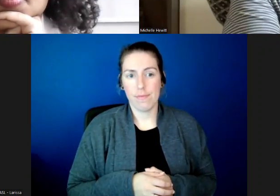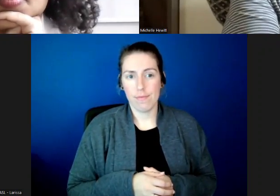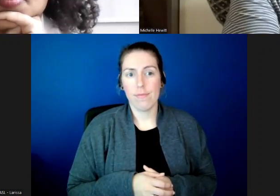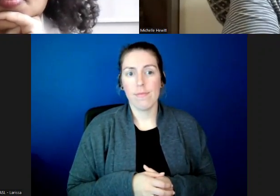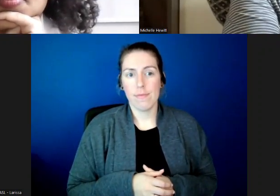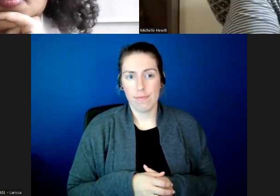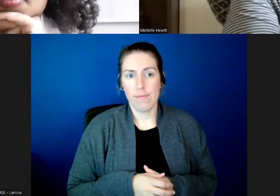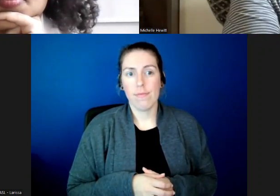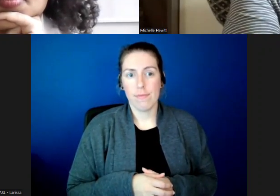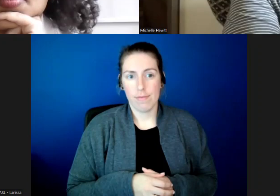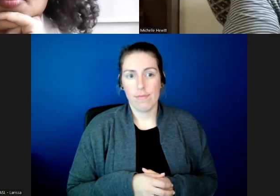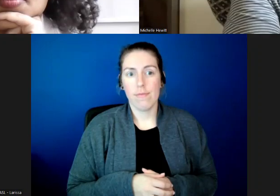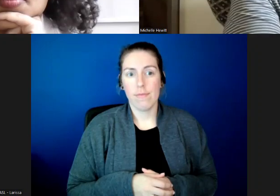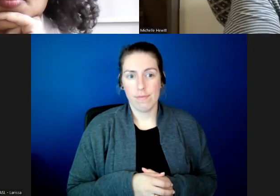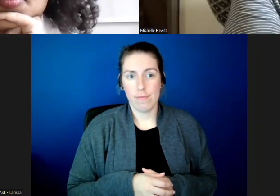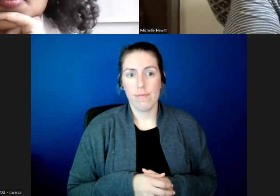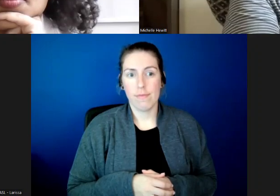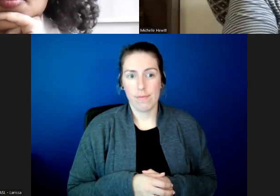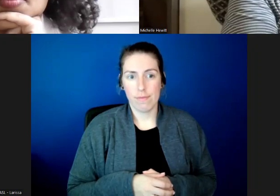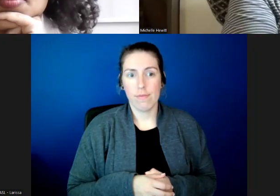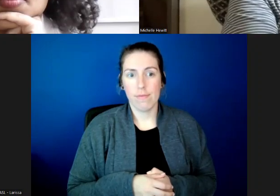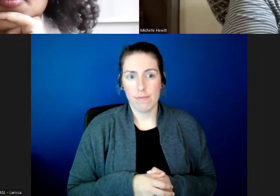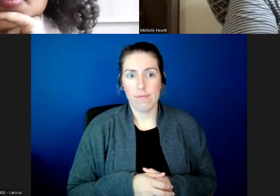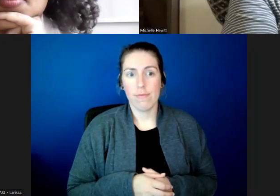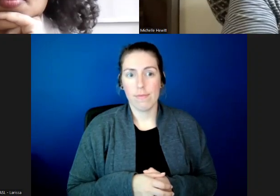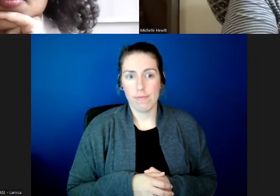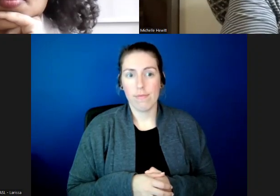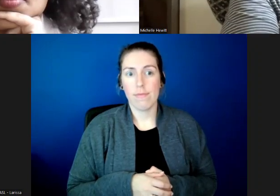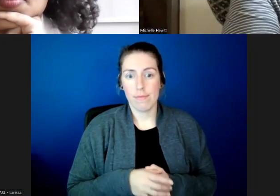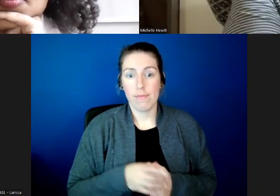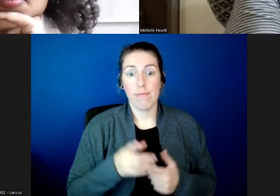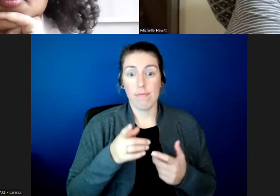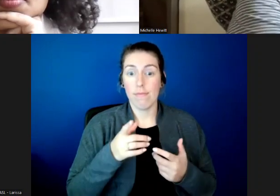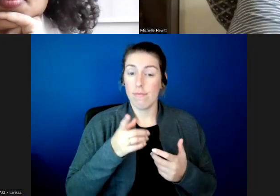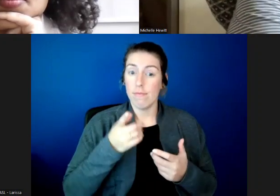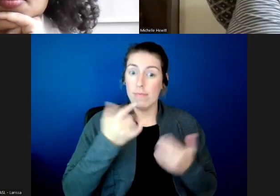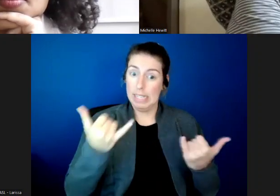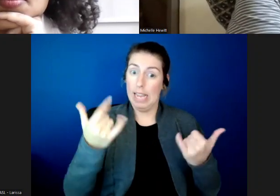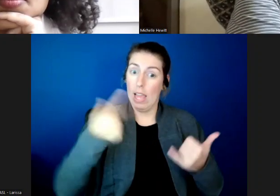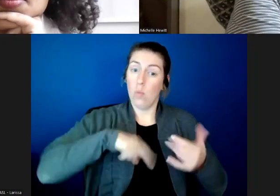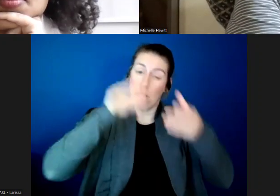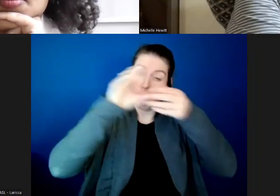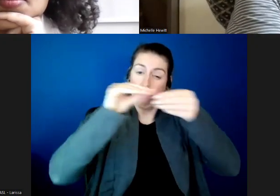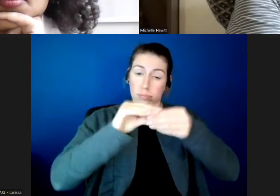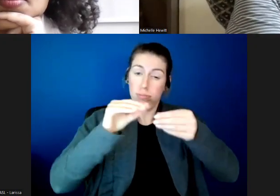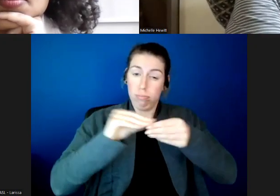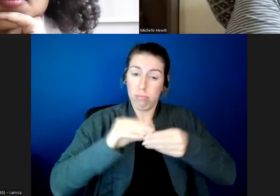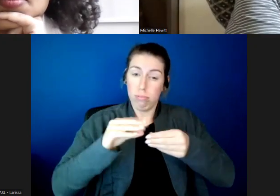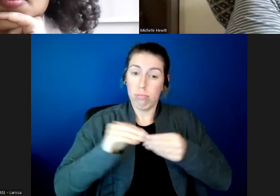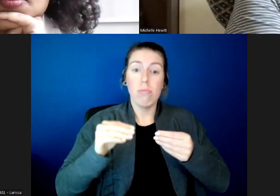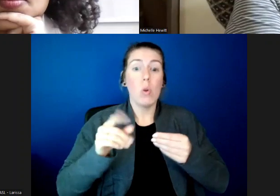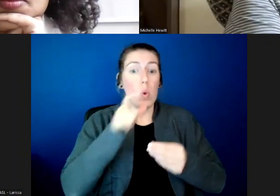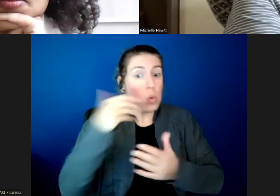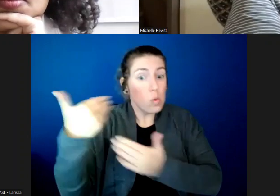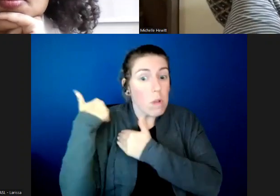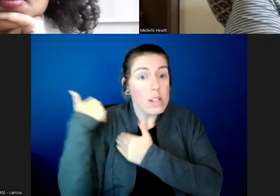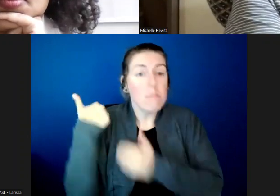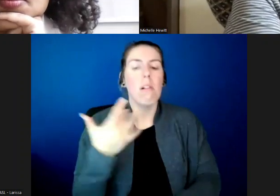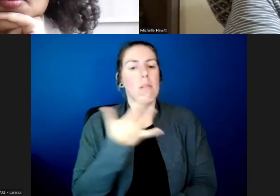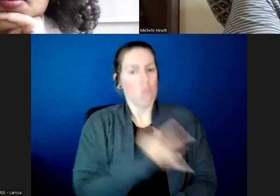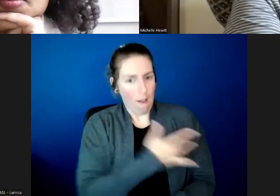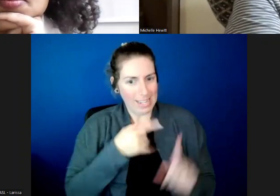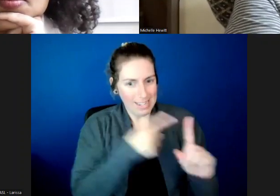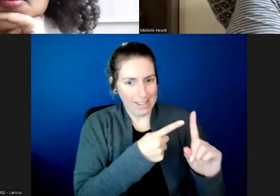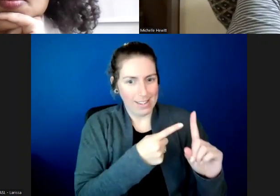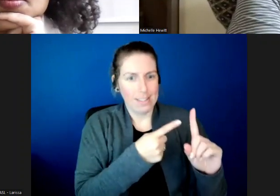everything else is a provincial responsibility here. So reach out to your MLAs, reach out to ministers,